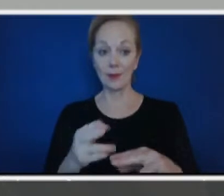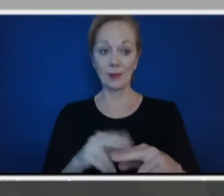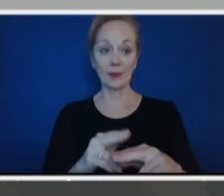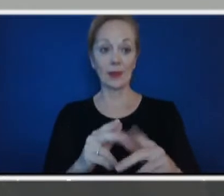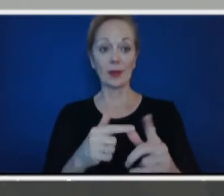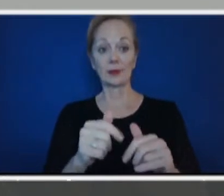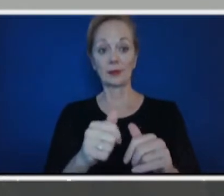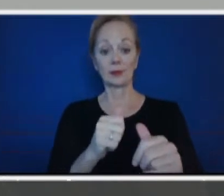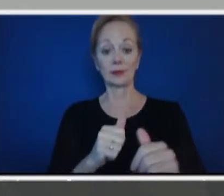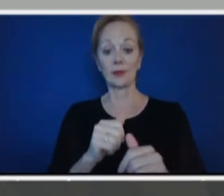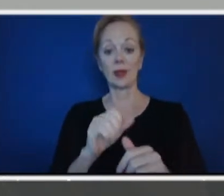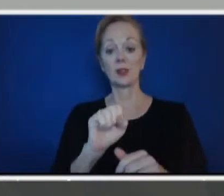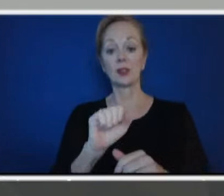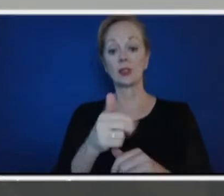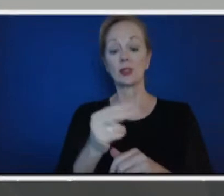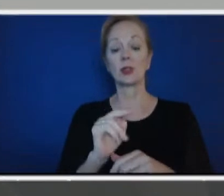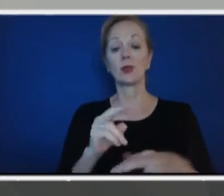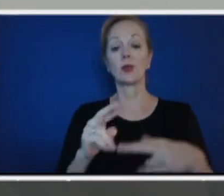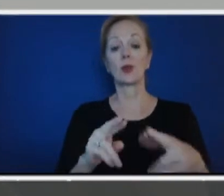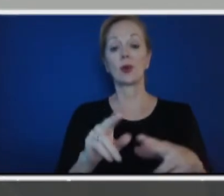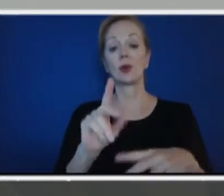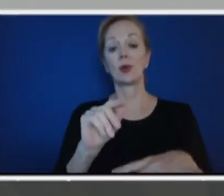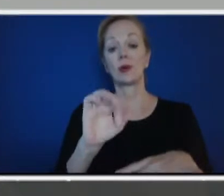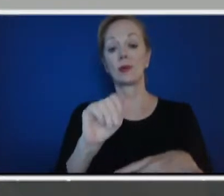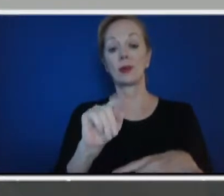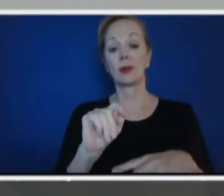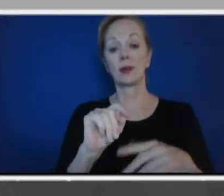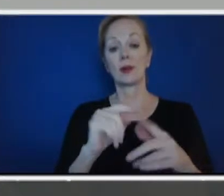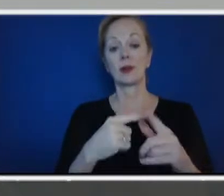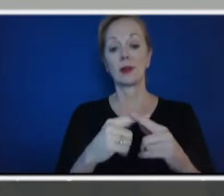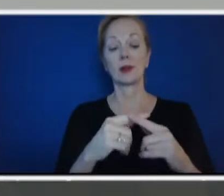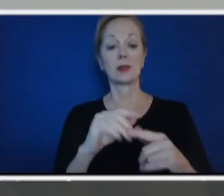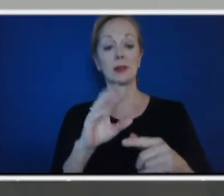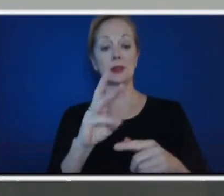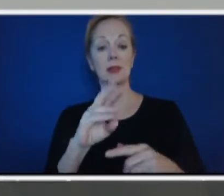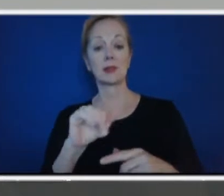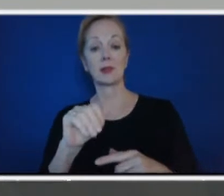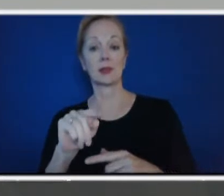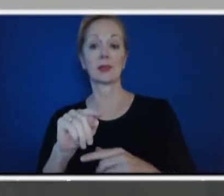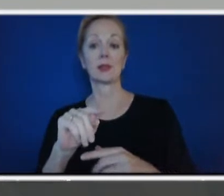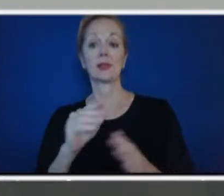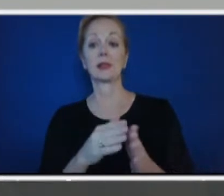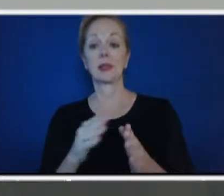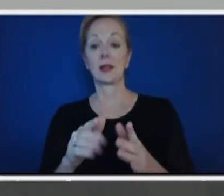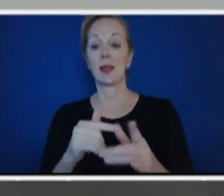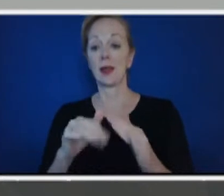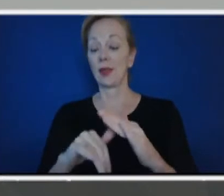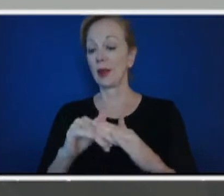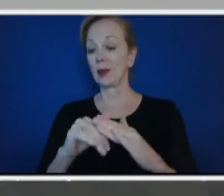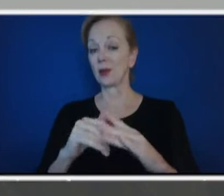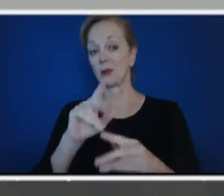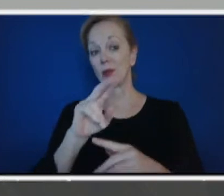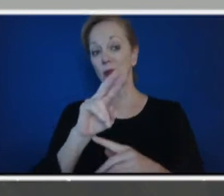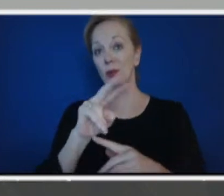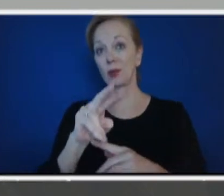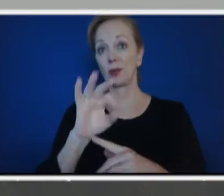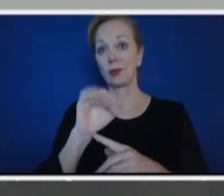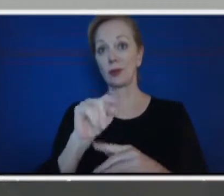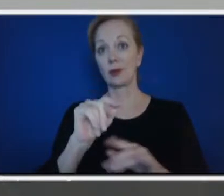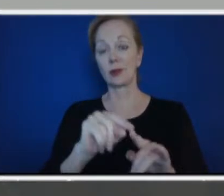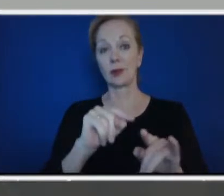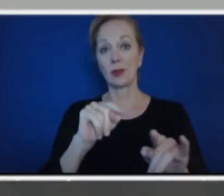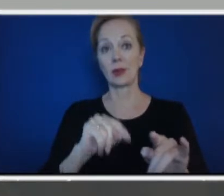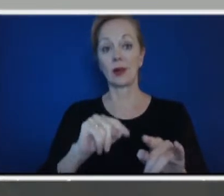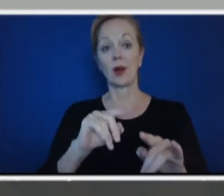Sharon Road to 20 feet and include an 8-foot planting strip and 6-foot sidewalk. That goes to a 22-foot setback from that